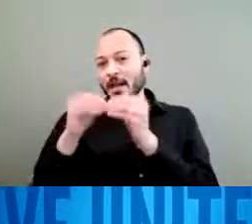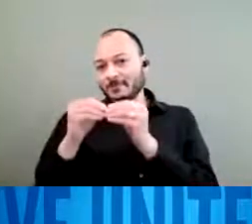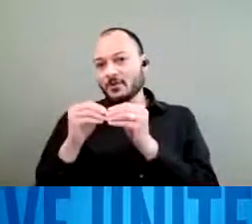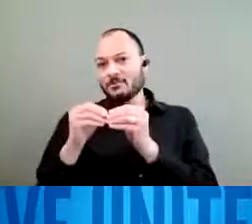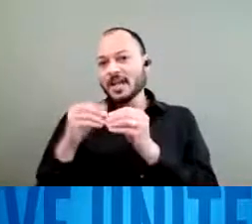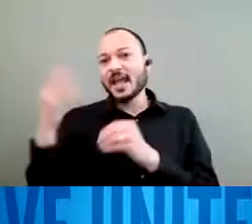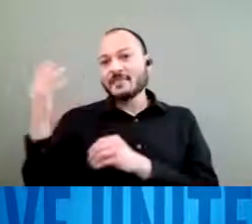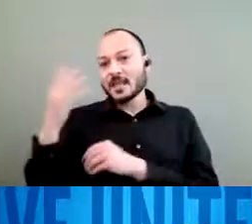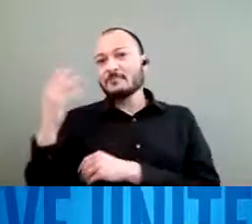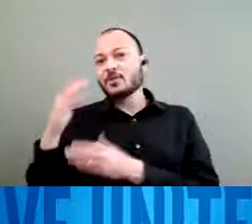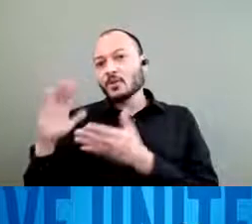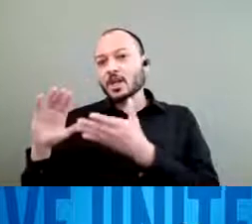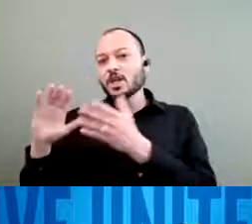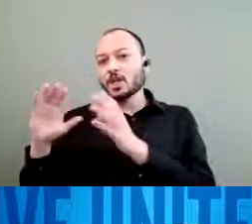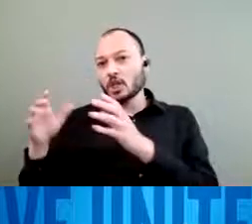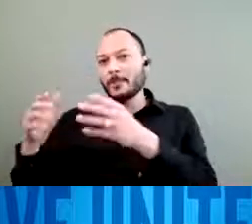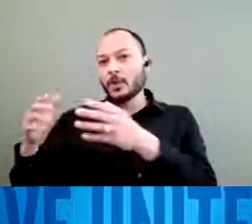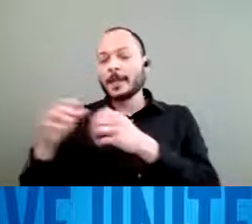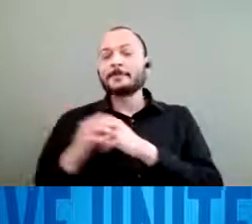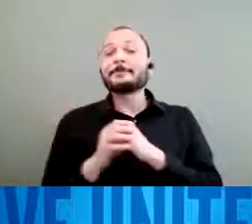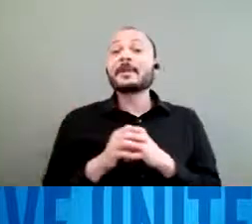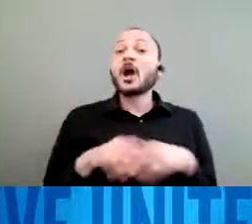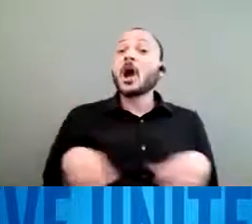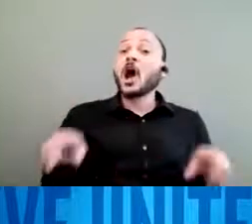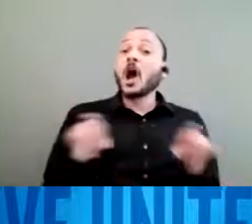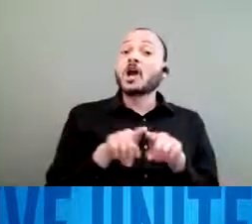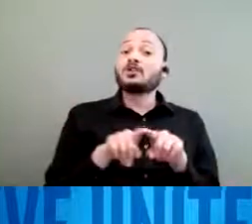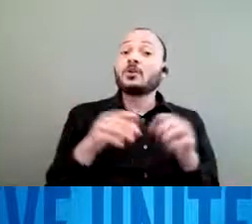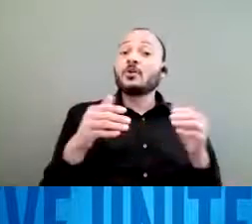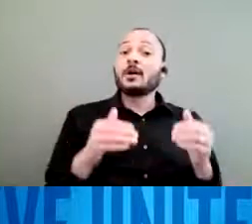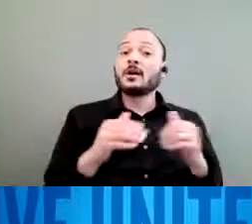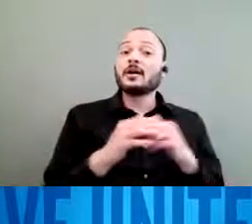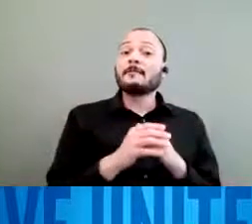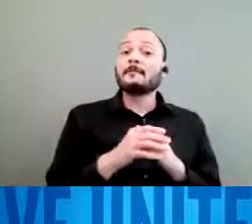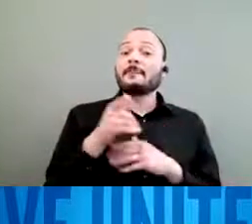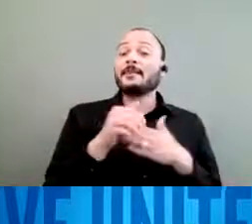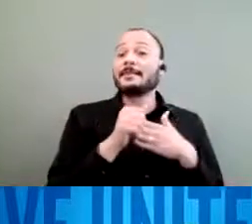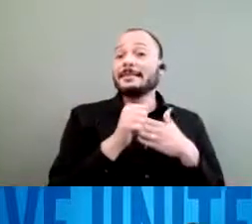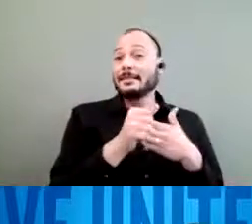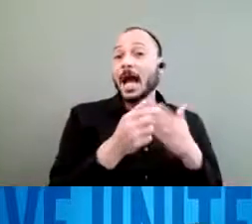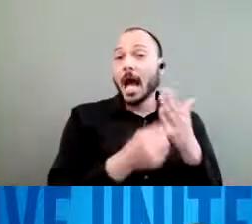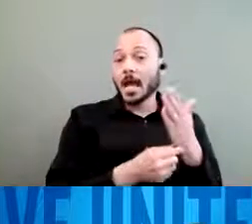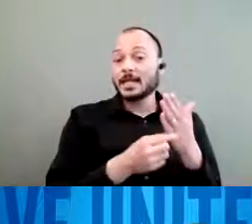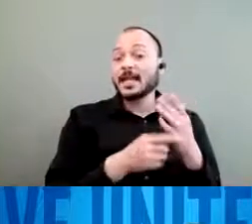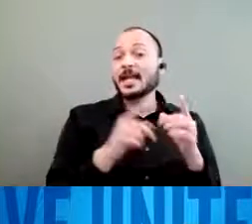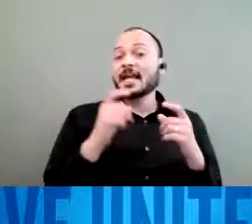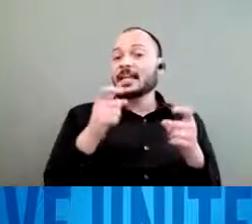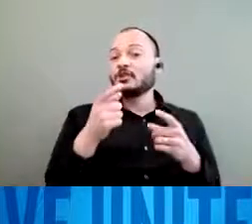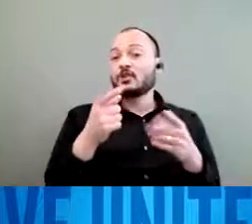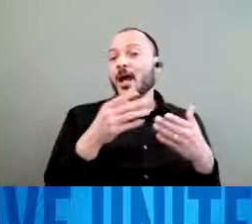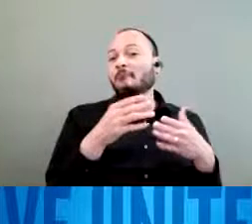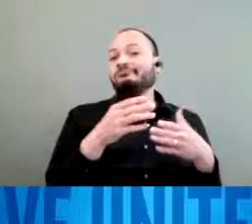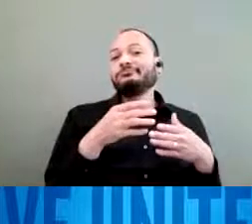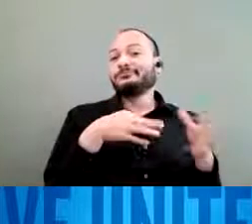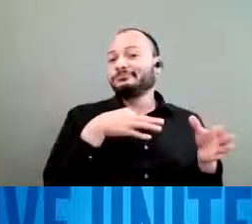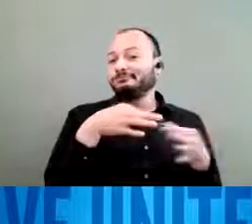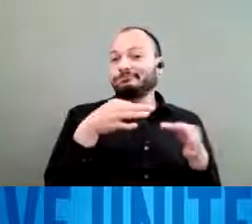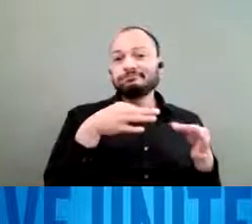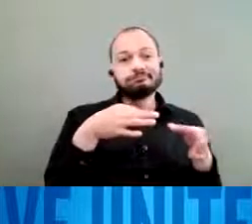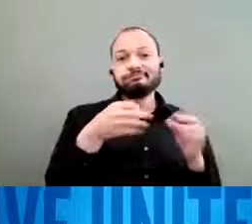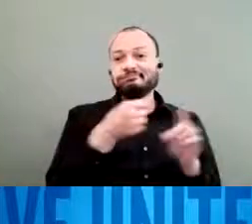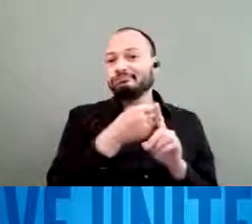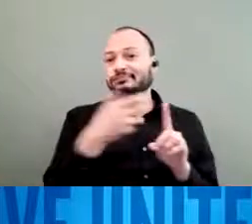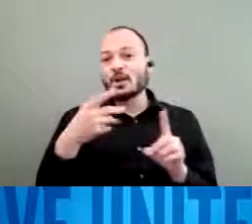community. And then this guide also gives you a walkthrough of you know, what you need